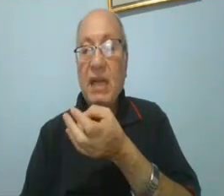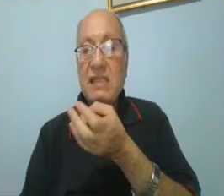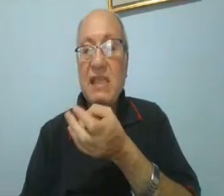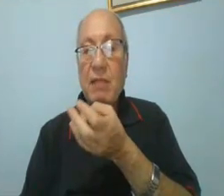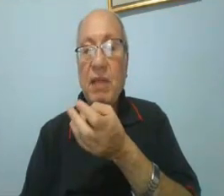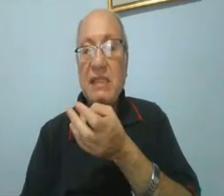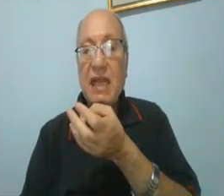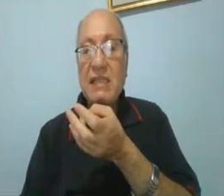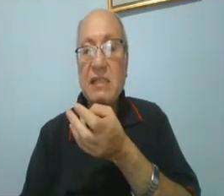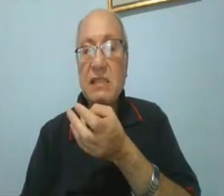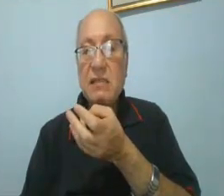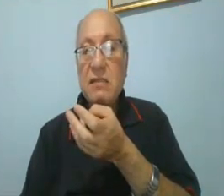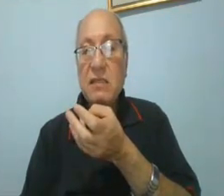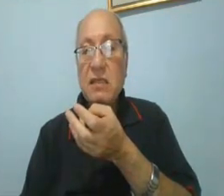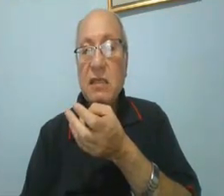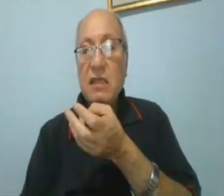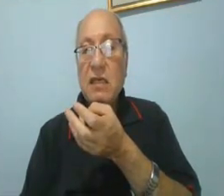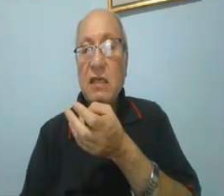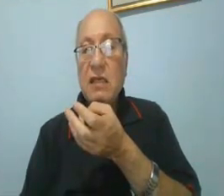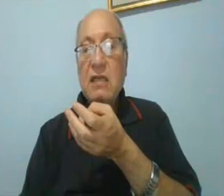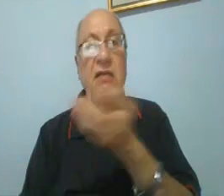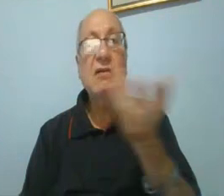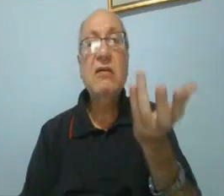worms, parasites,